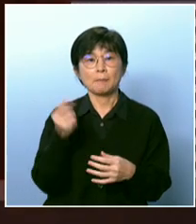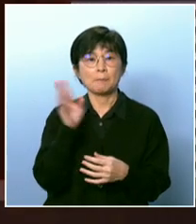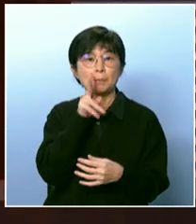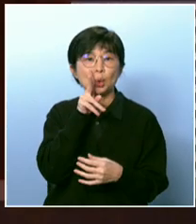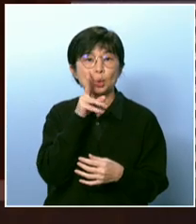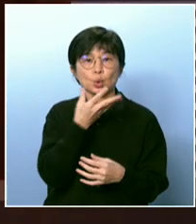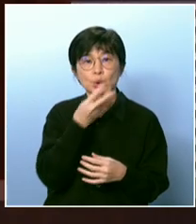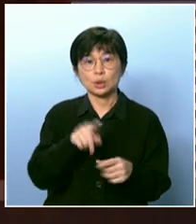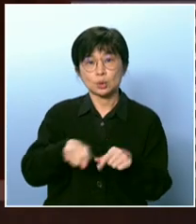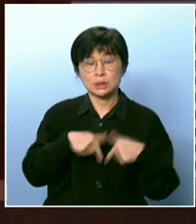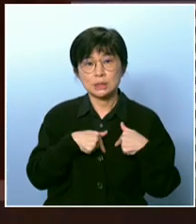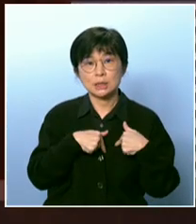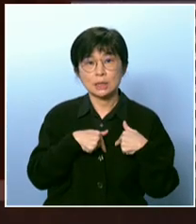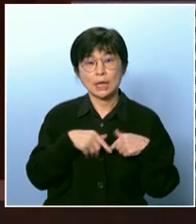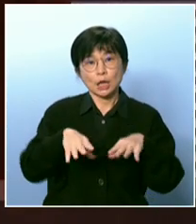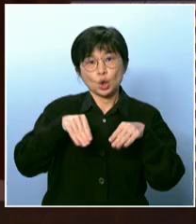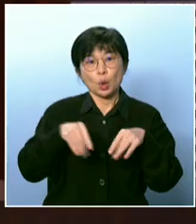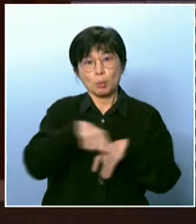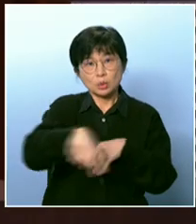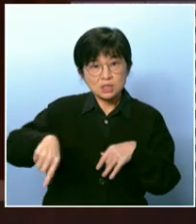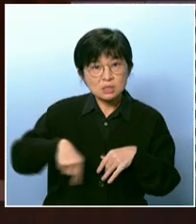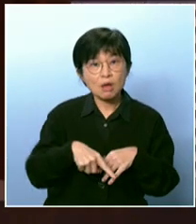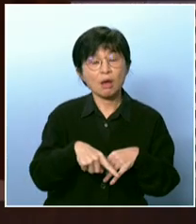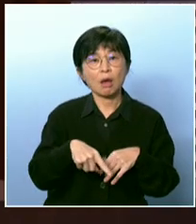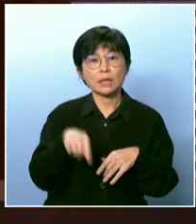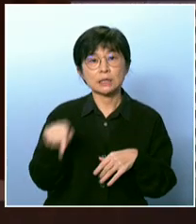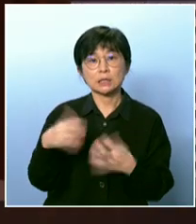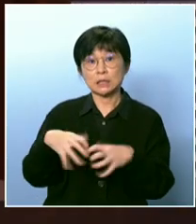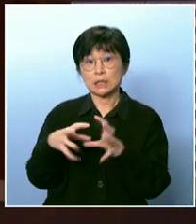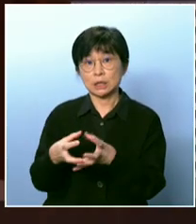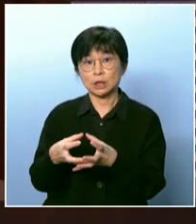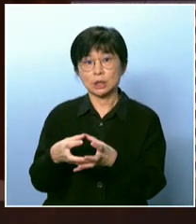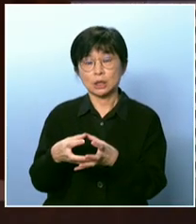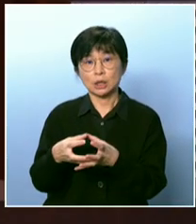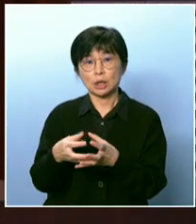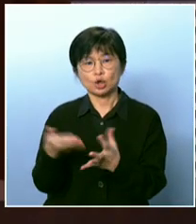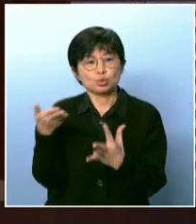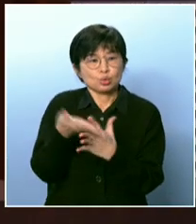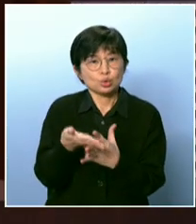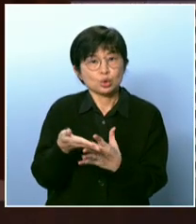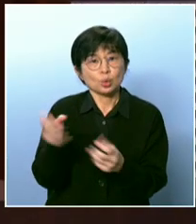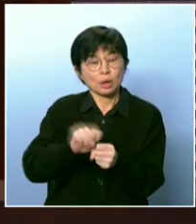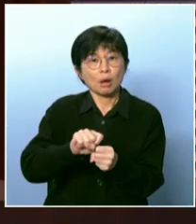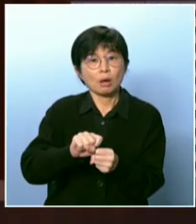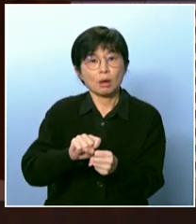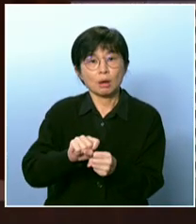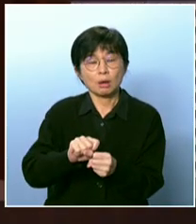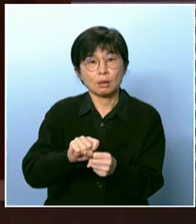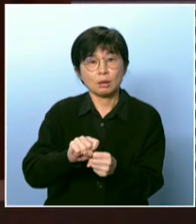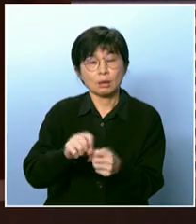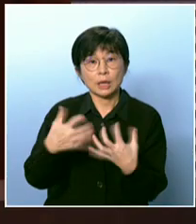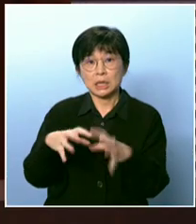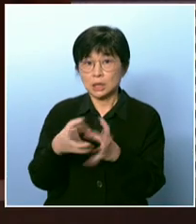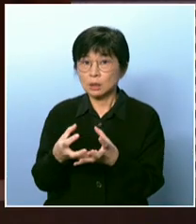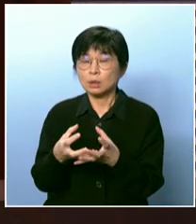may incur a higher cost than our suggested costs. For example, the child care centers would want to have some massage